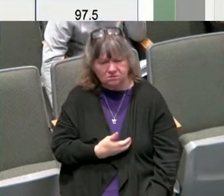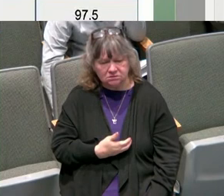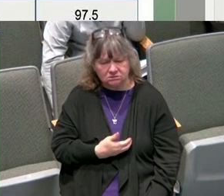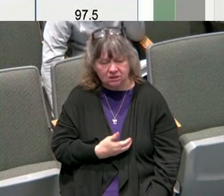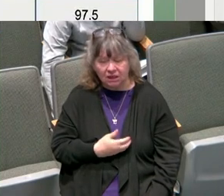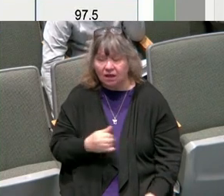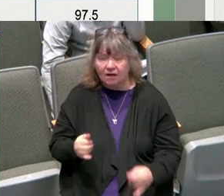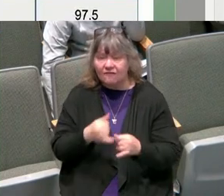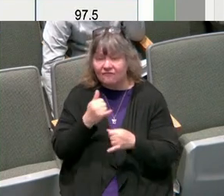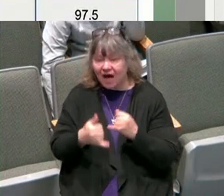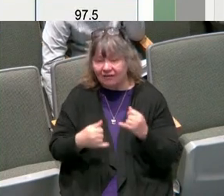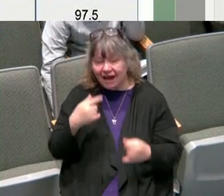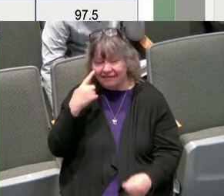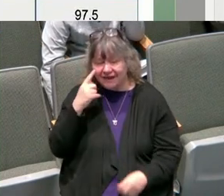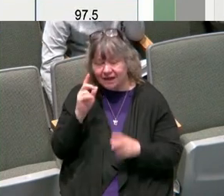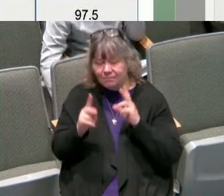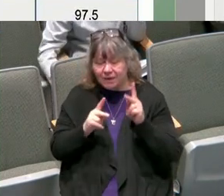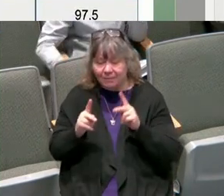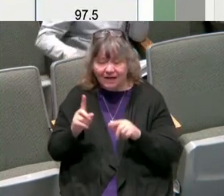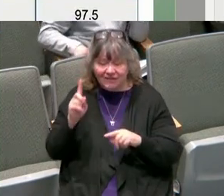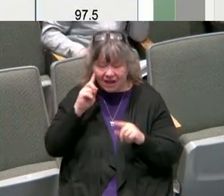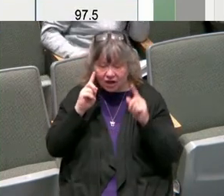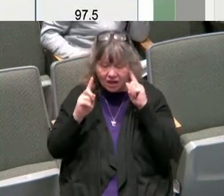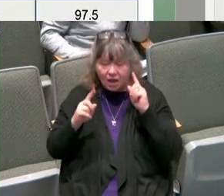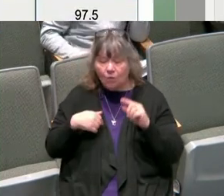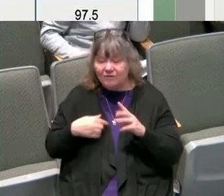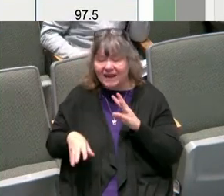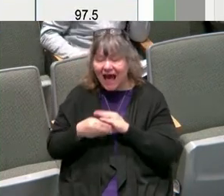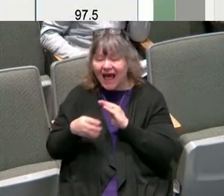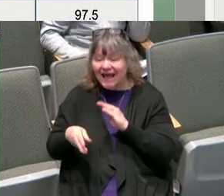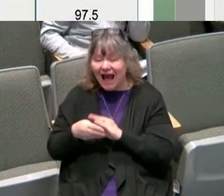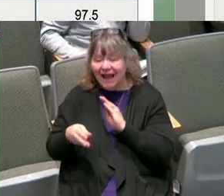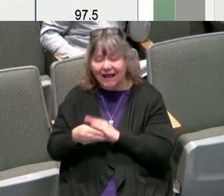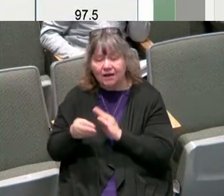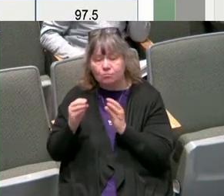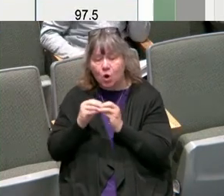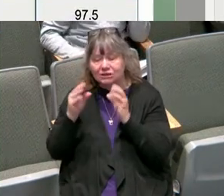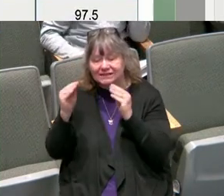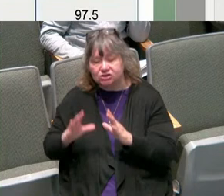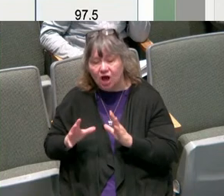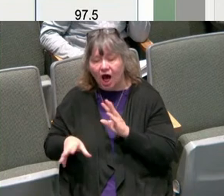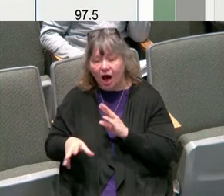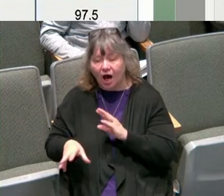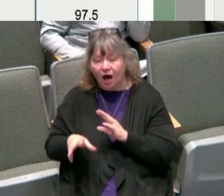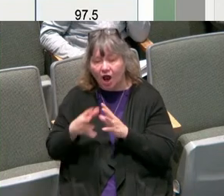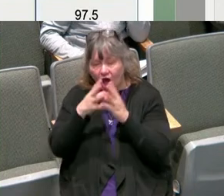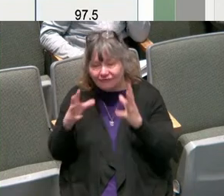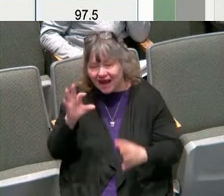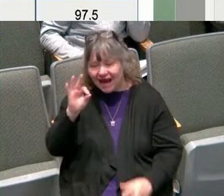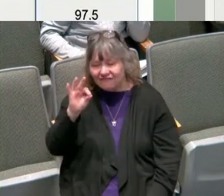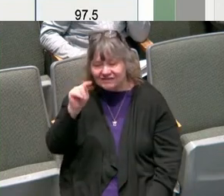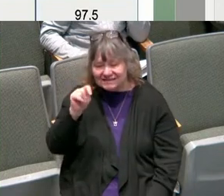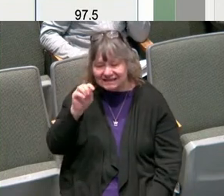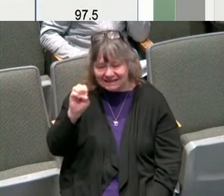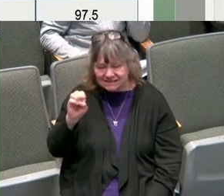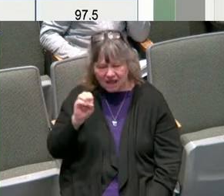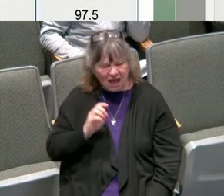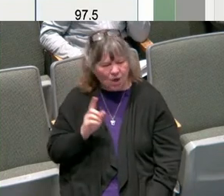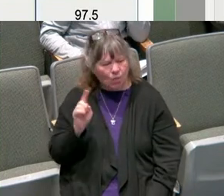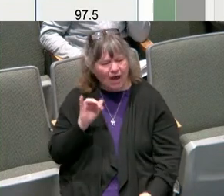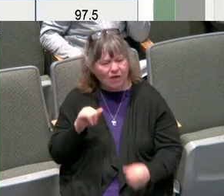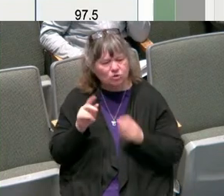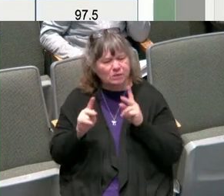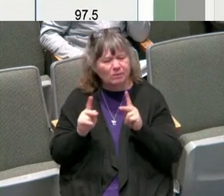finally I think that people have been hearing we've been adding a lot of teachers a lot of ftes to the public schools and where are all of these people